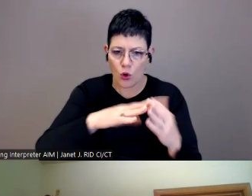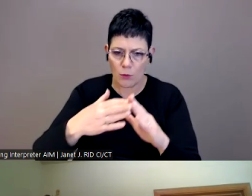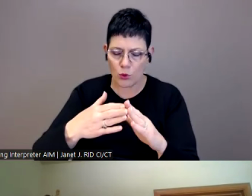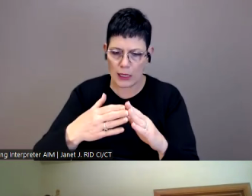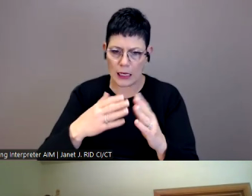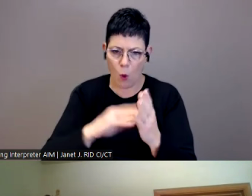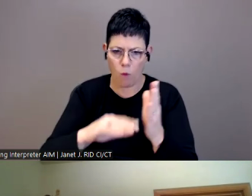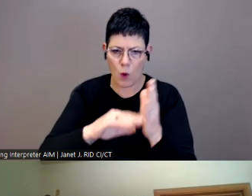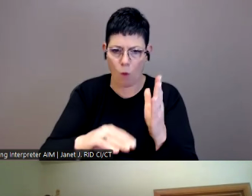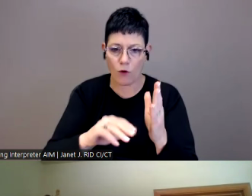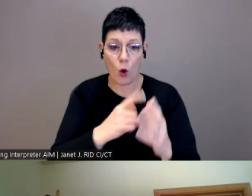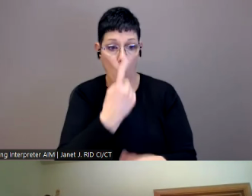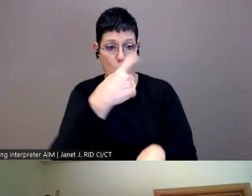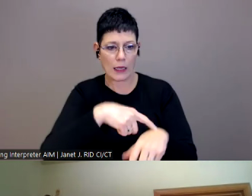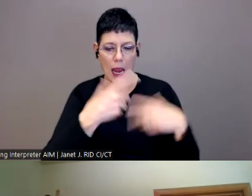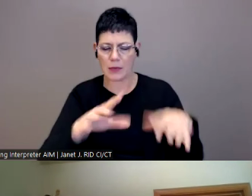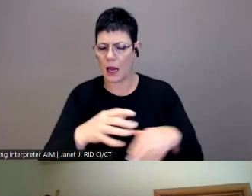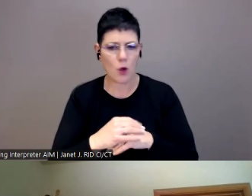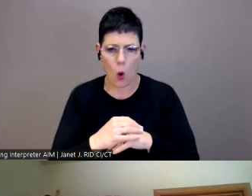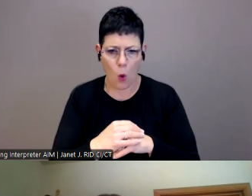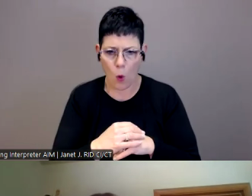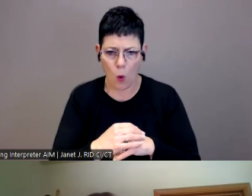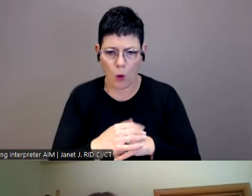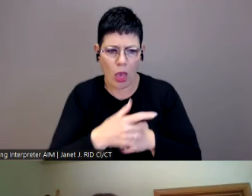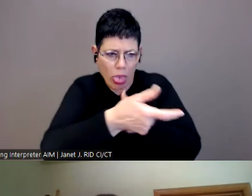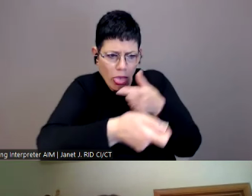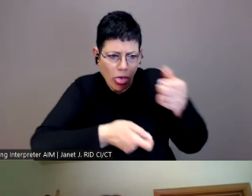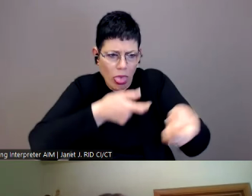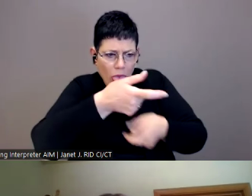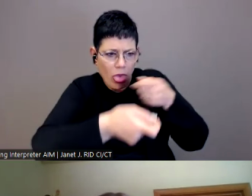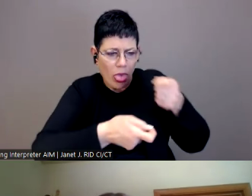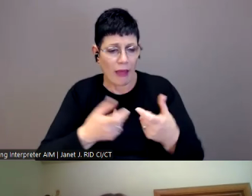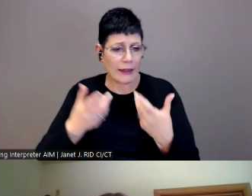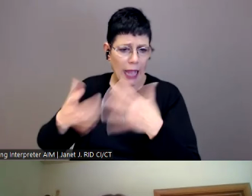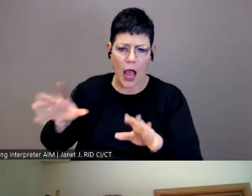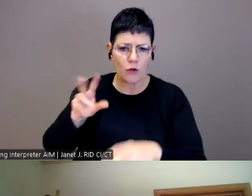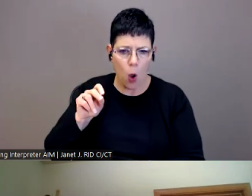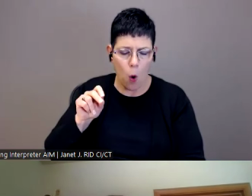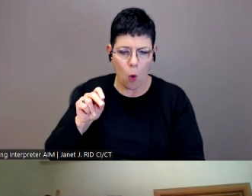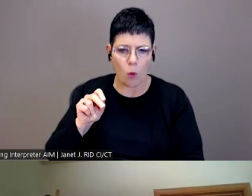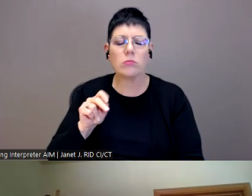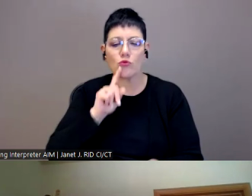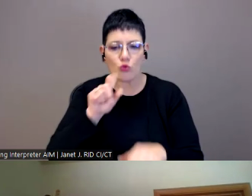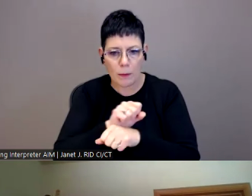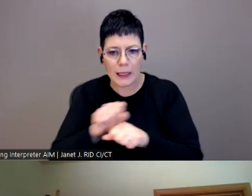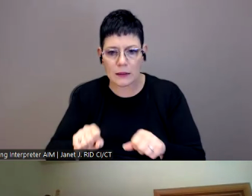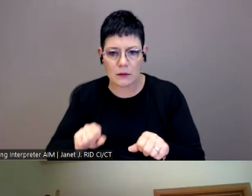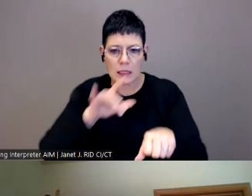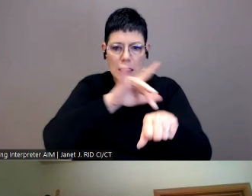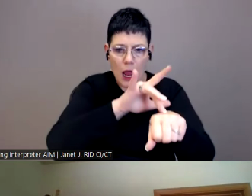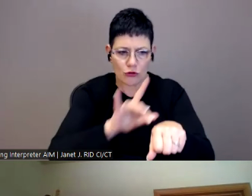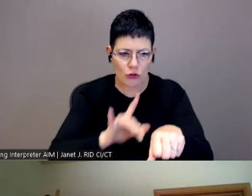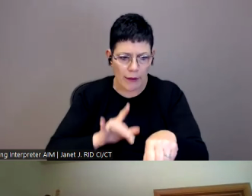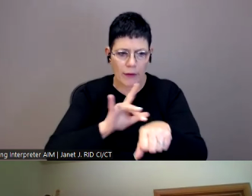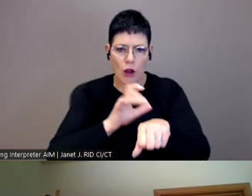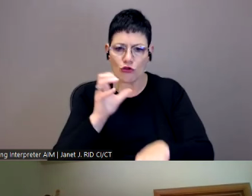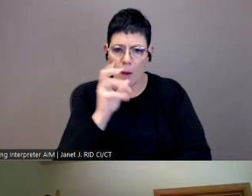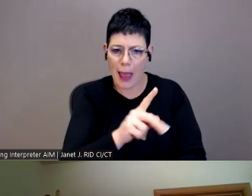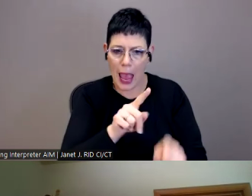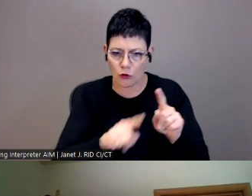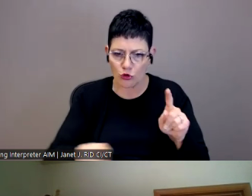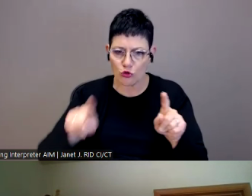right? Don't just extract information and leave, close the loop. But how do we actually do that? There are some strategies for that in the